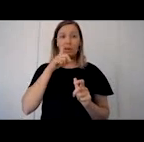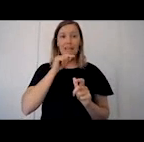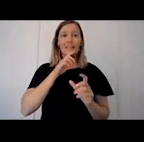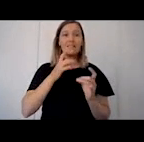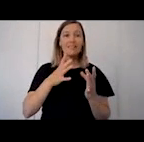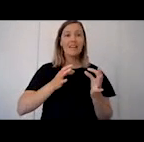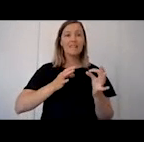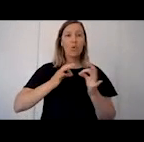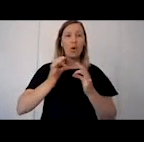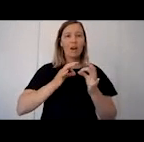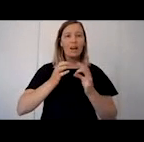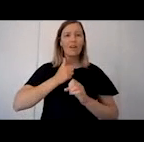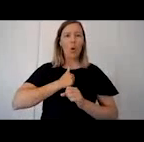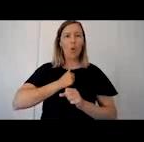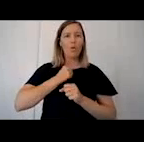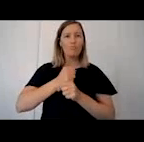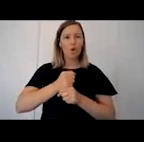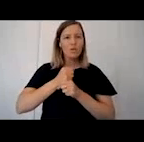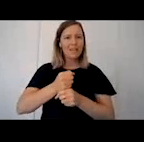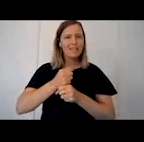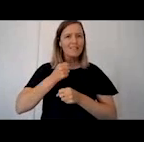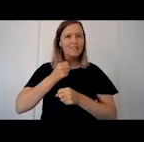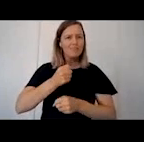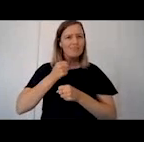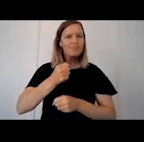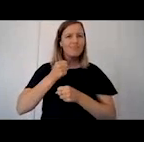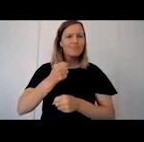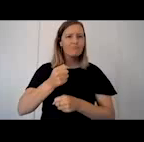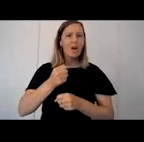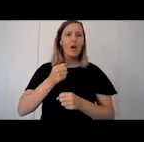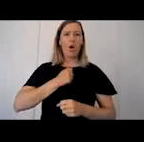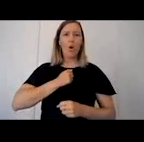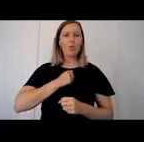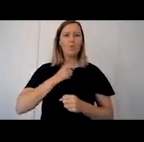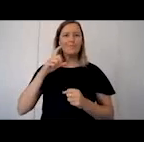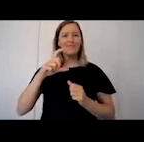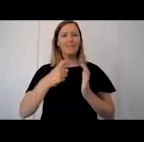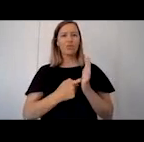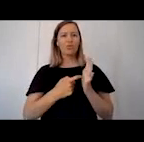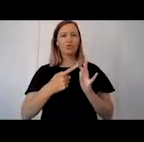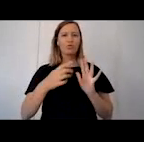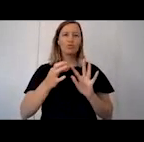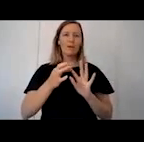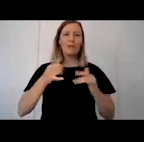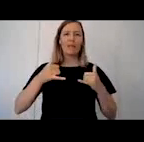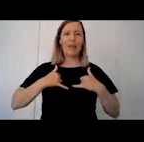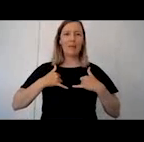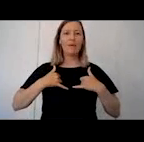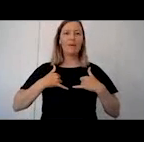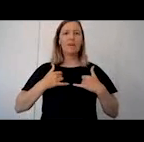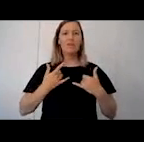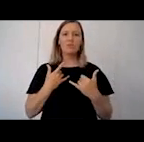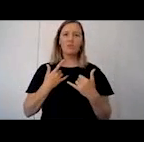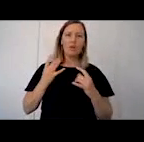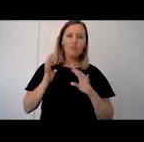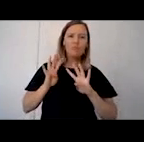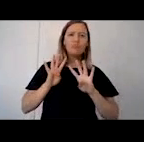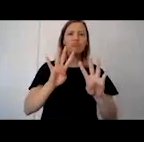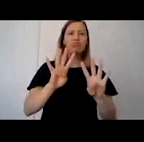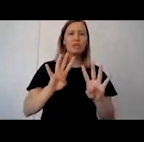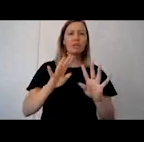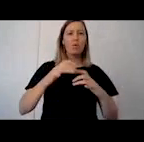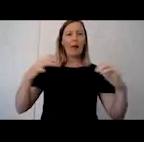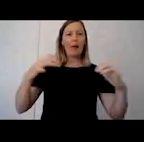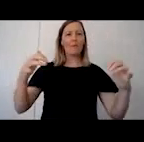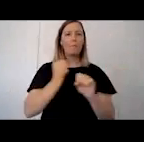very own protest, very own CRIP camp, take on parliament, and make sure that we have the accessibility